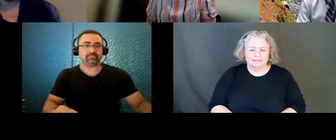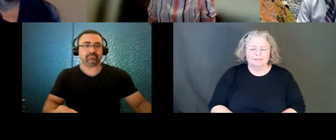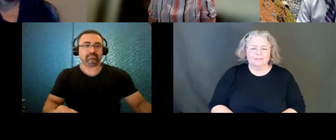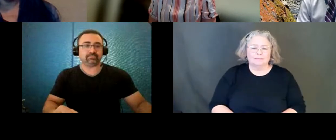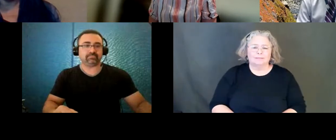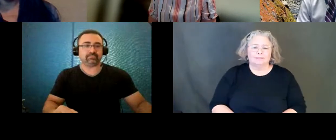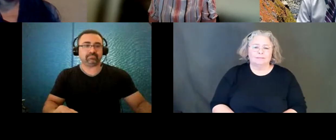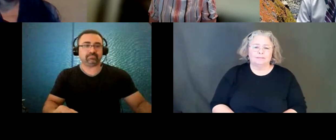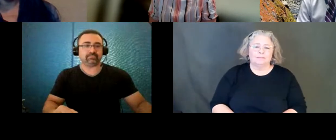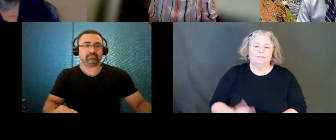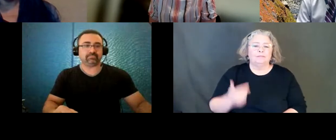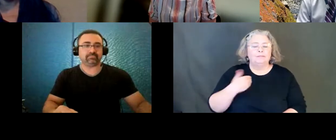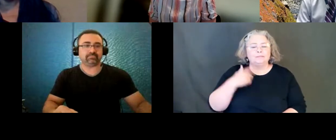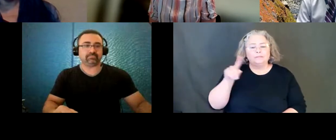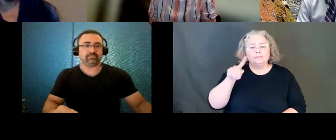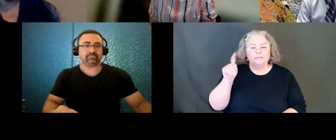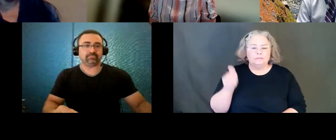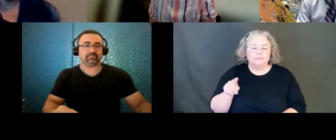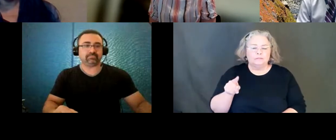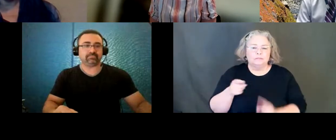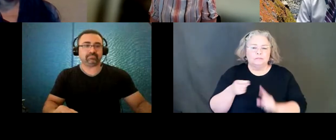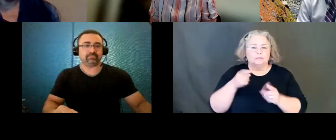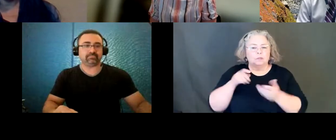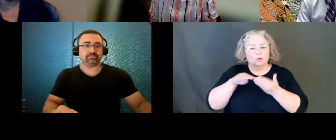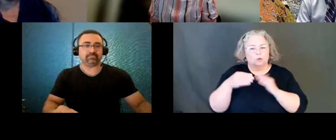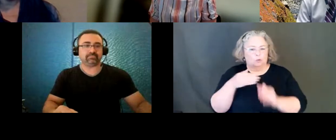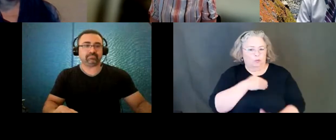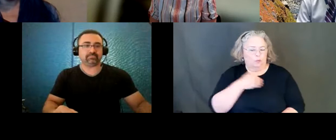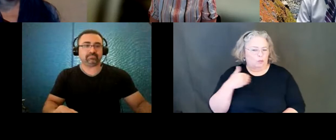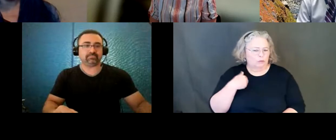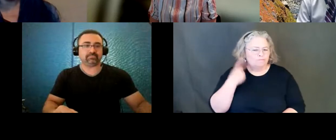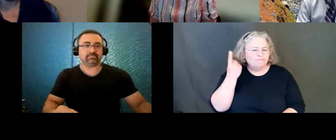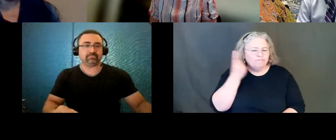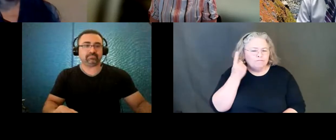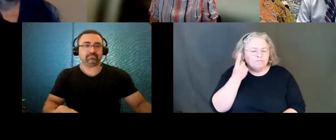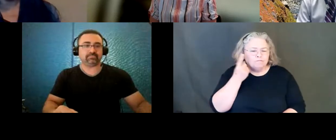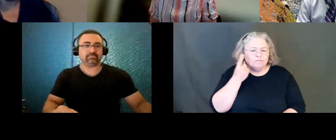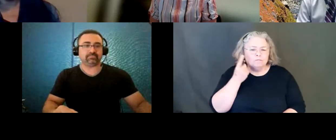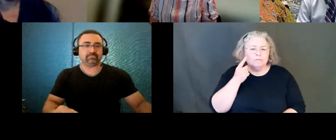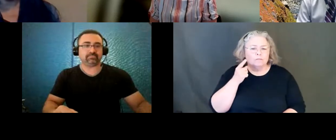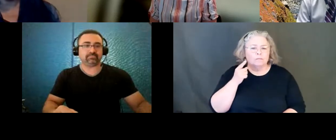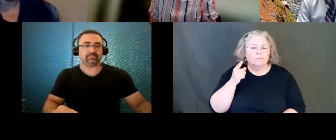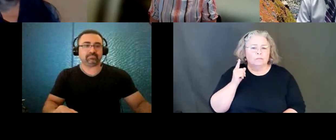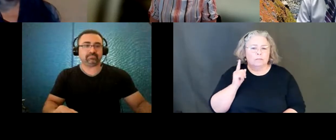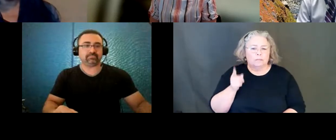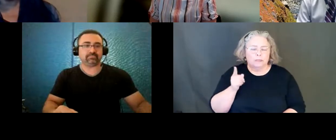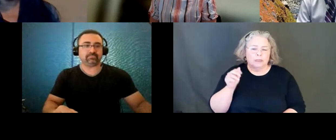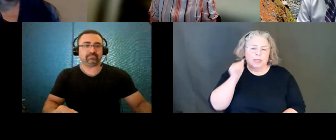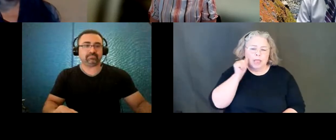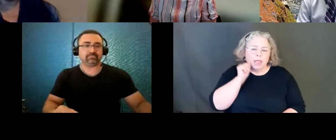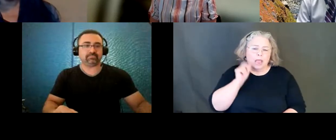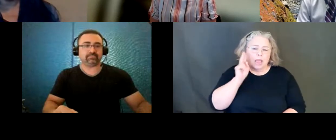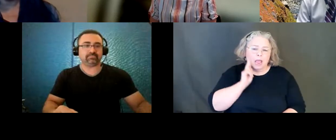All right, so we have a question from a community member that's wondering, their unvaccinated aunt and uncle now